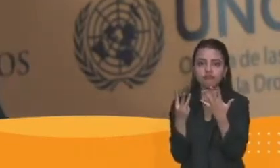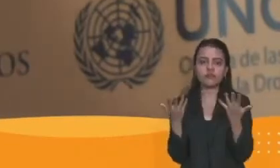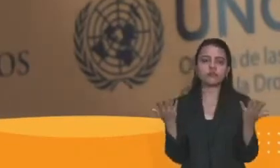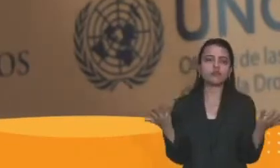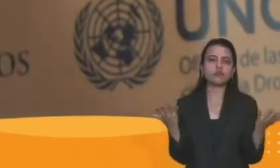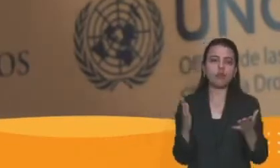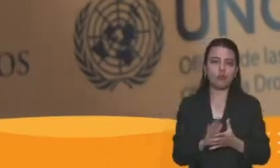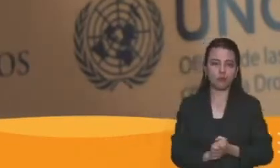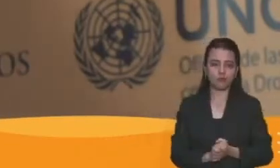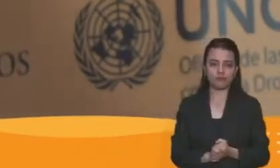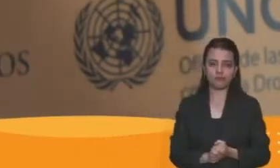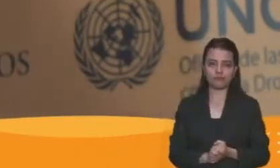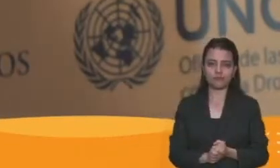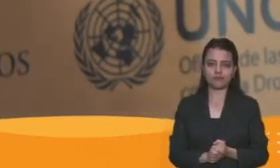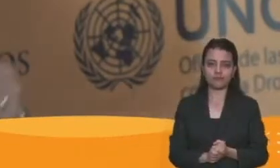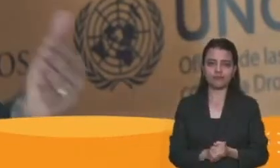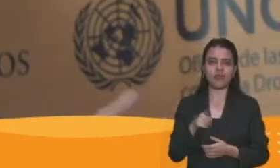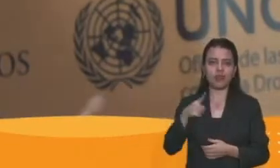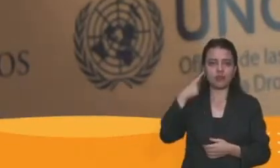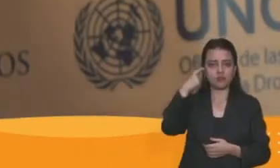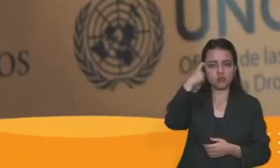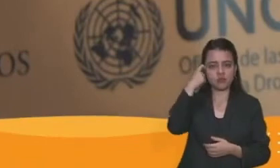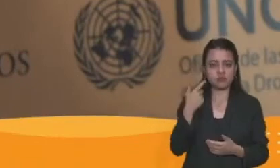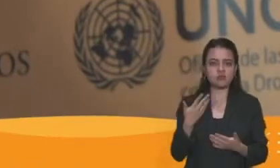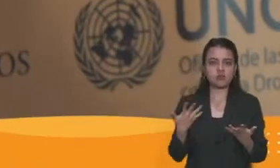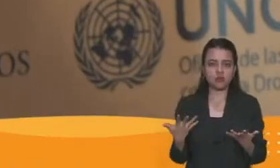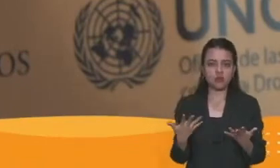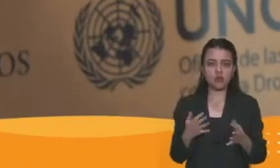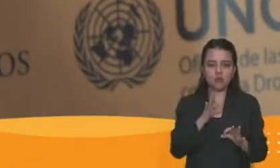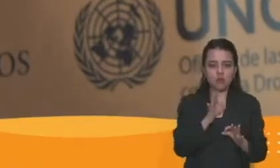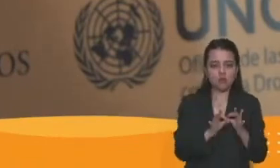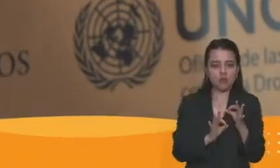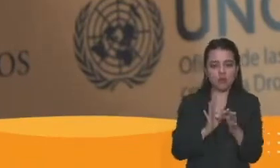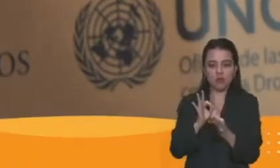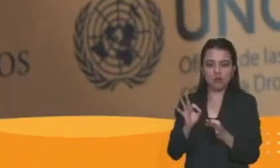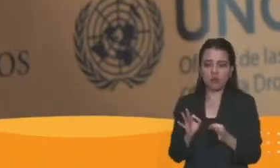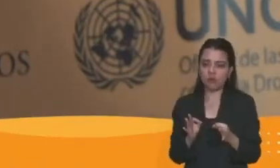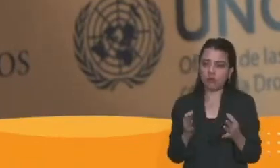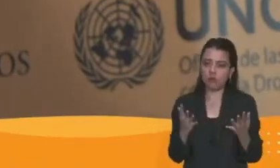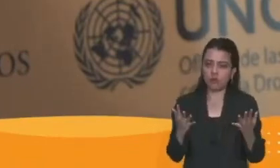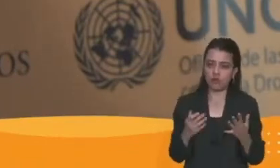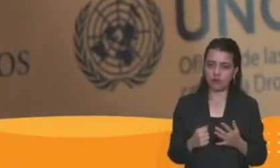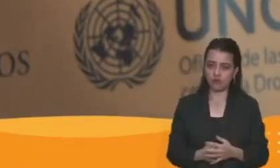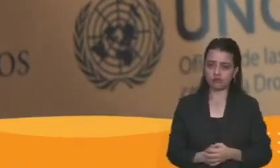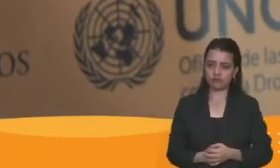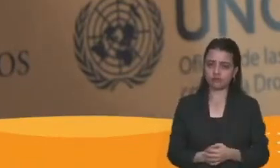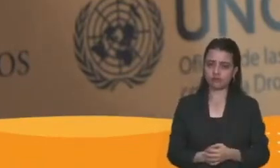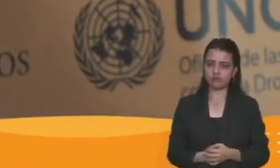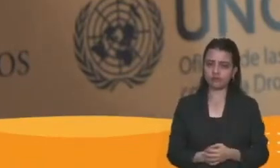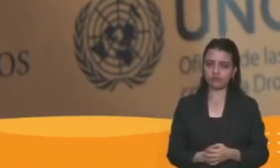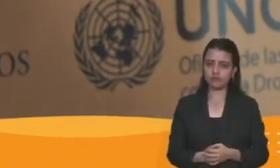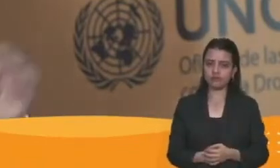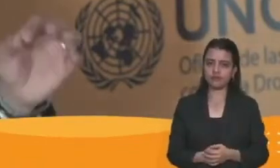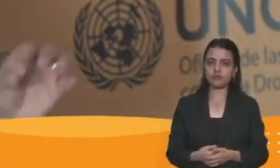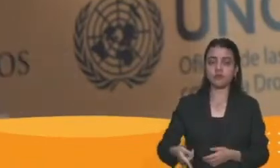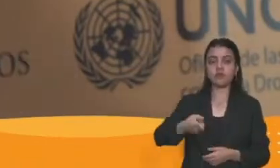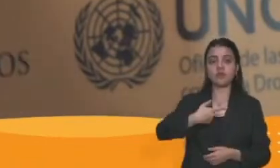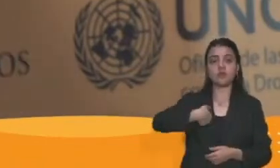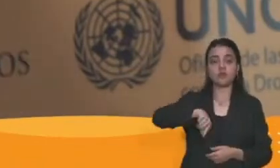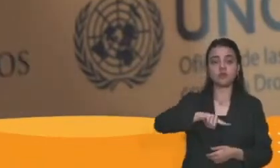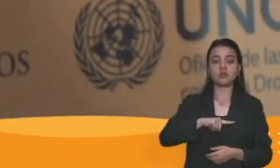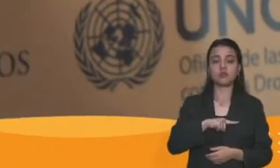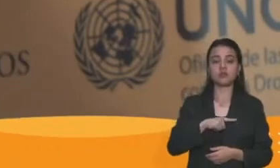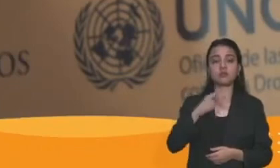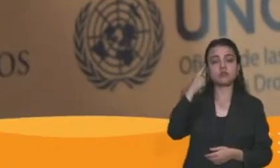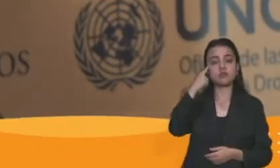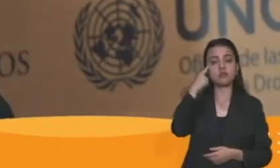illicit exploitation type. So here we also have a challenge to protect these hydric basins. 8 out of every